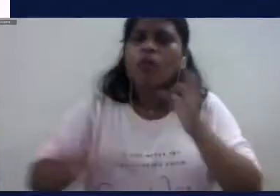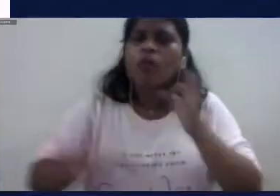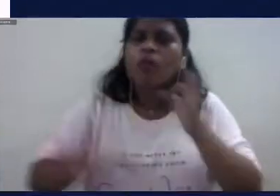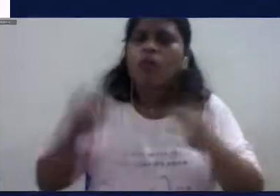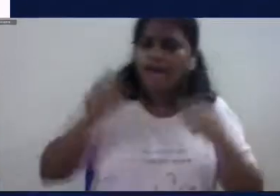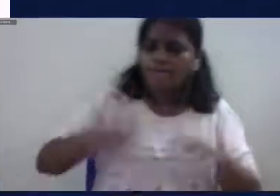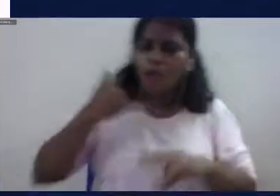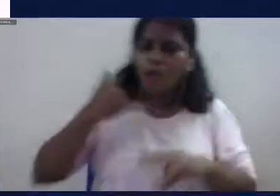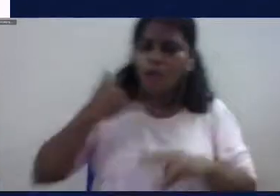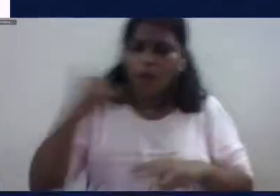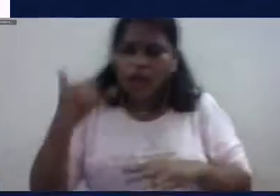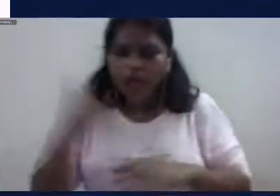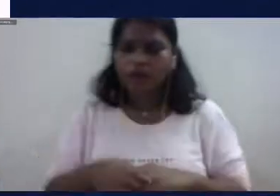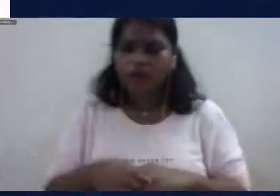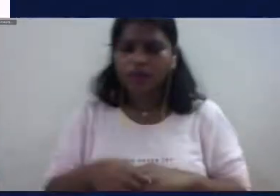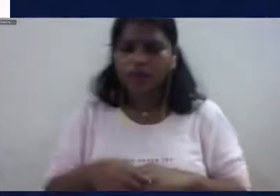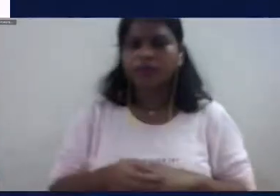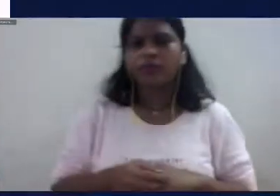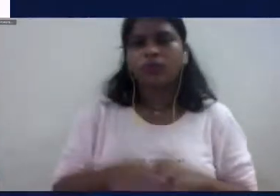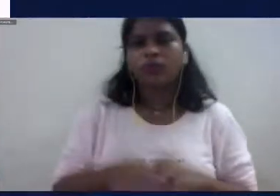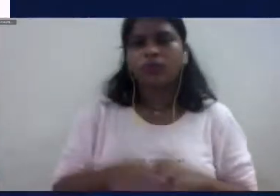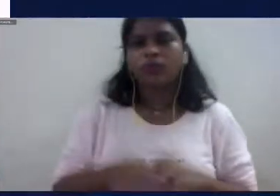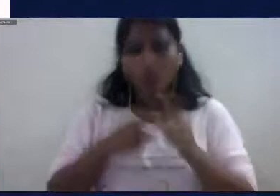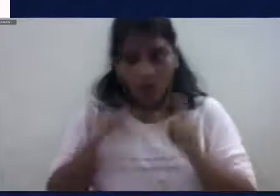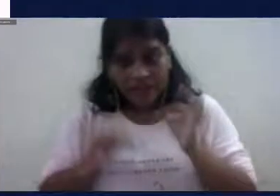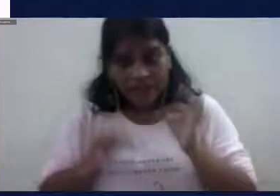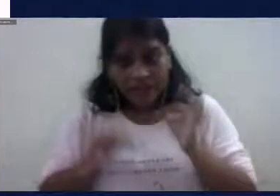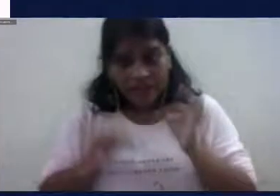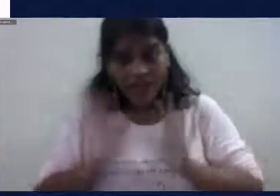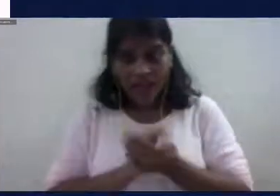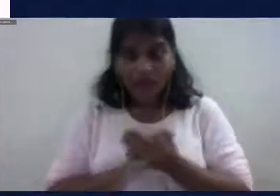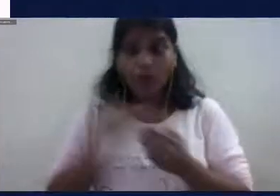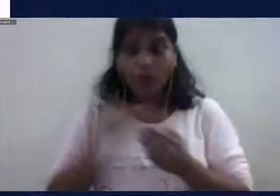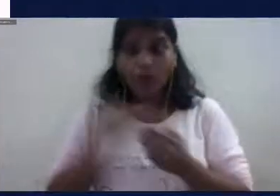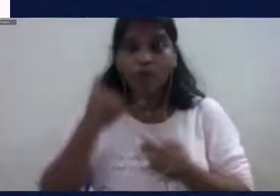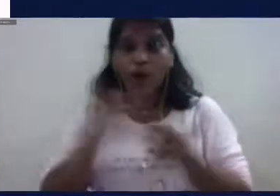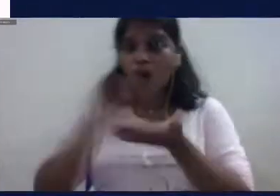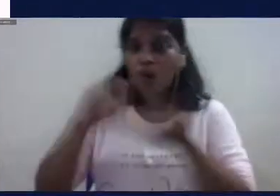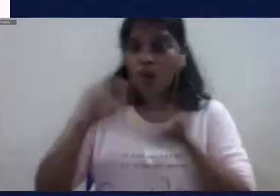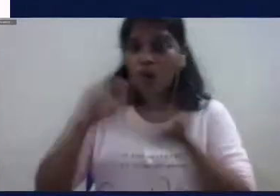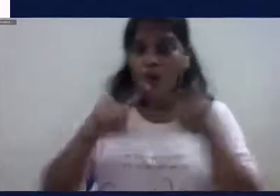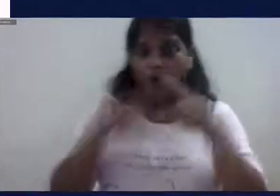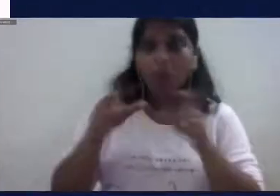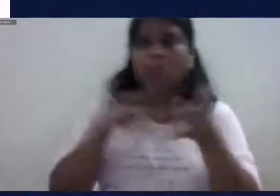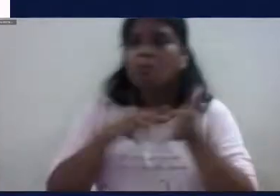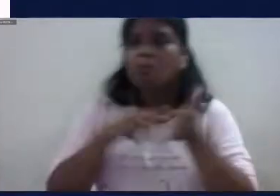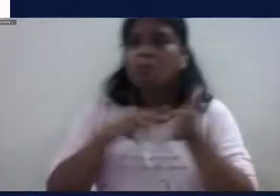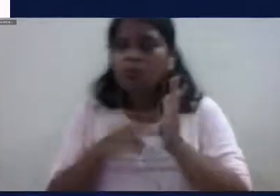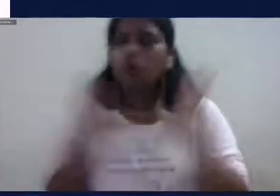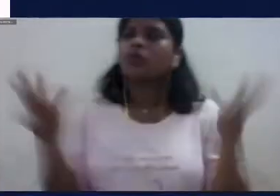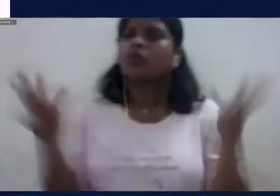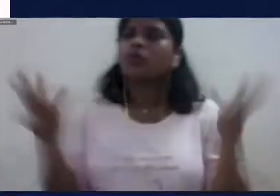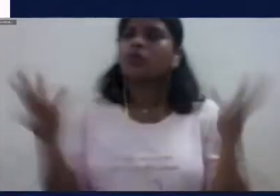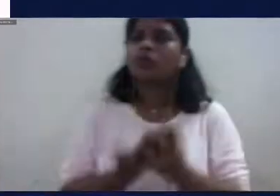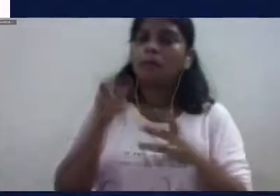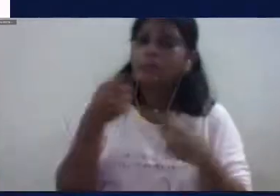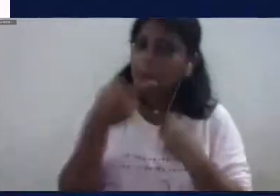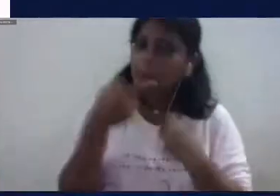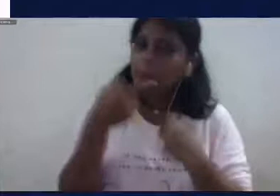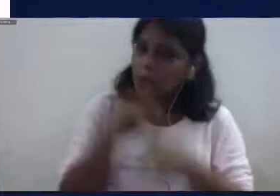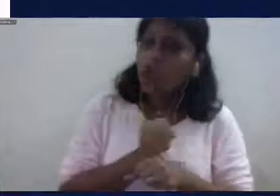mobile cafe? What if I had a mobile office? What if I had a mobile hotel? And what does it mean to the world? And so they created that,